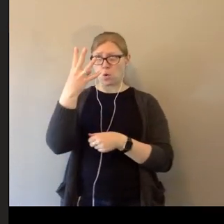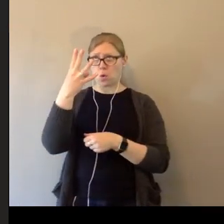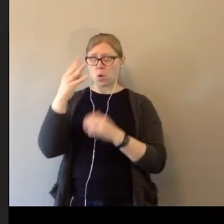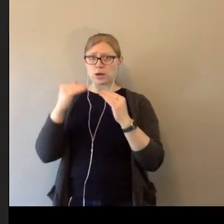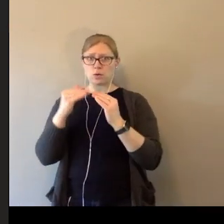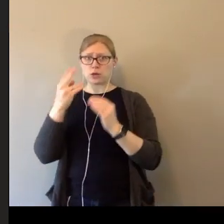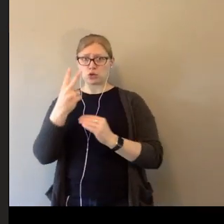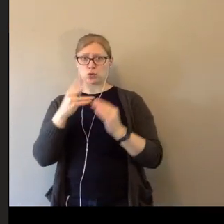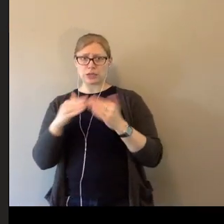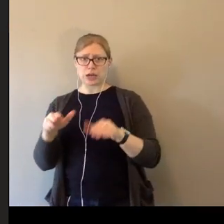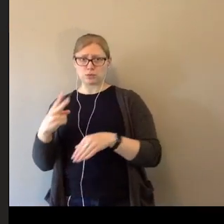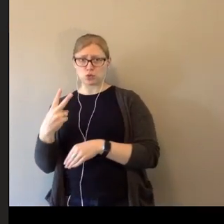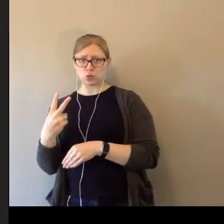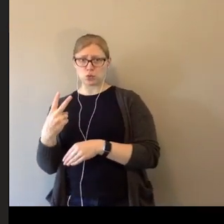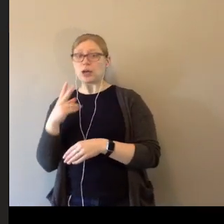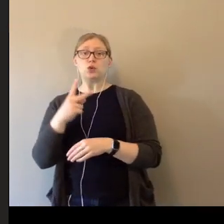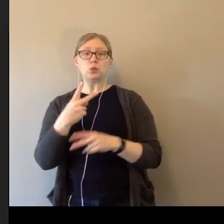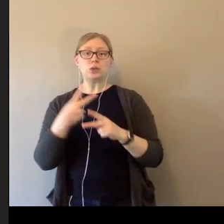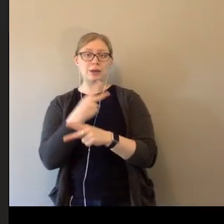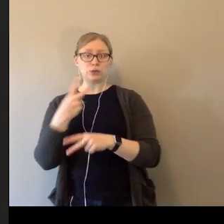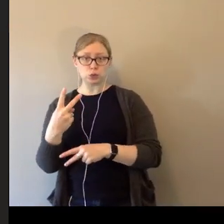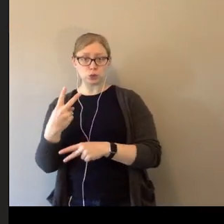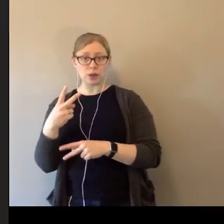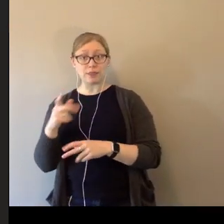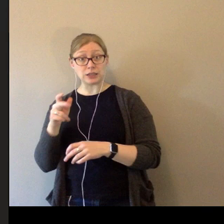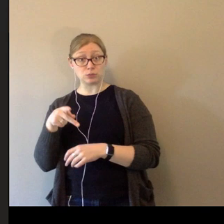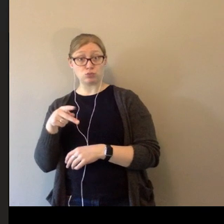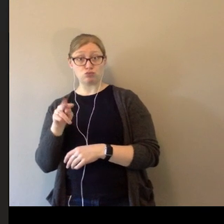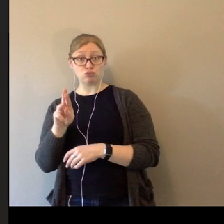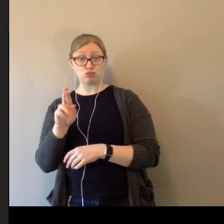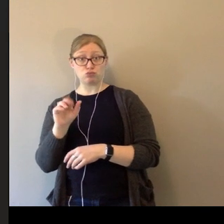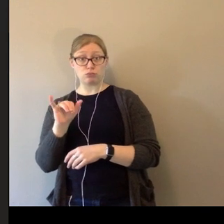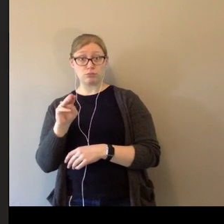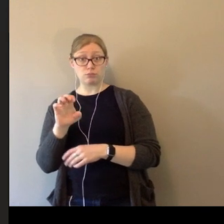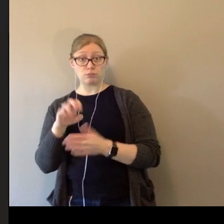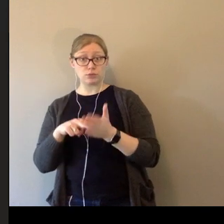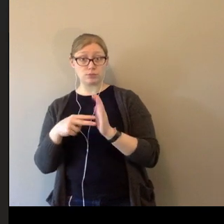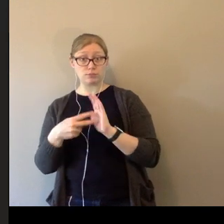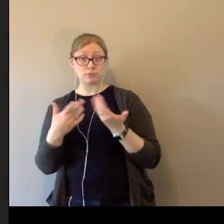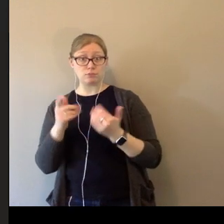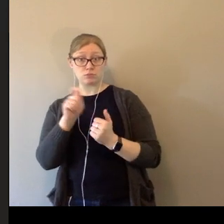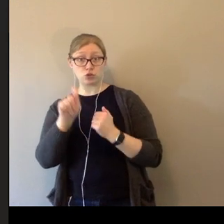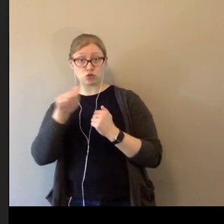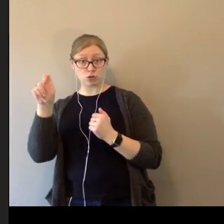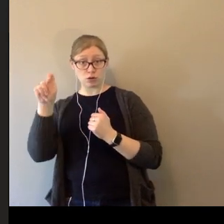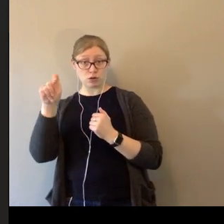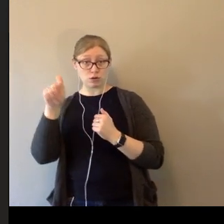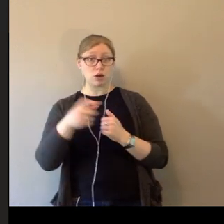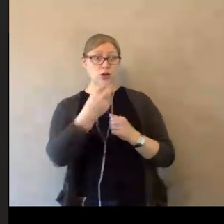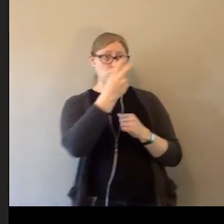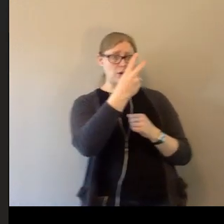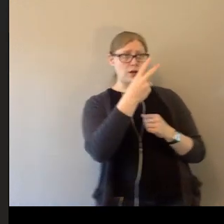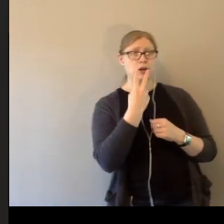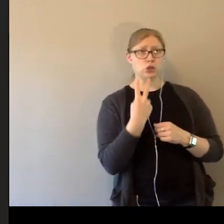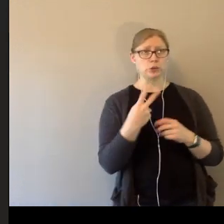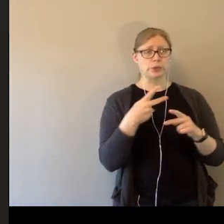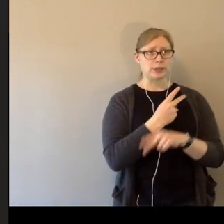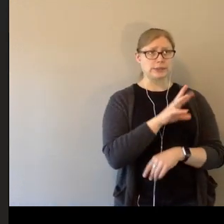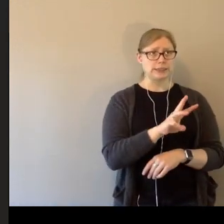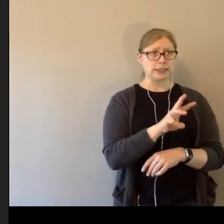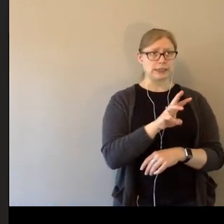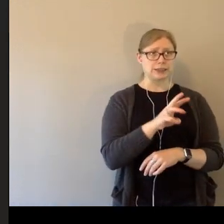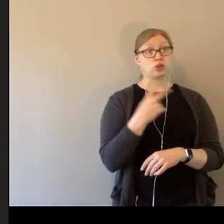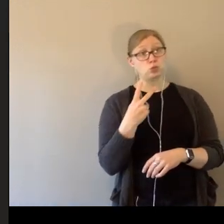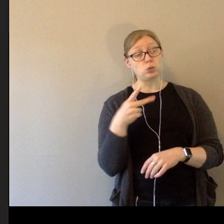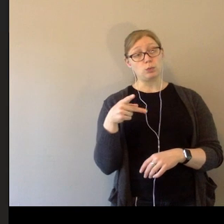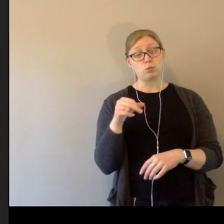No, 2 is prime, so I'm going to circle that. And then I have 12. That's 2 times 6. 2 is prime.